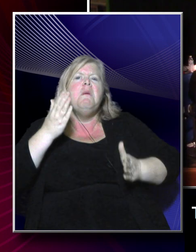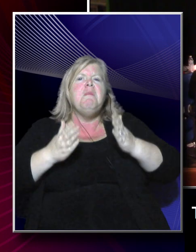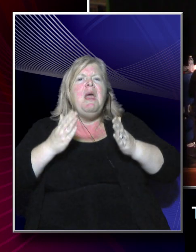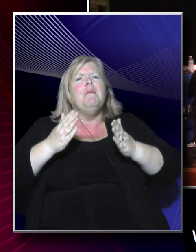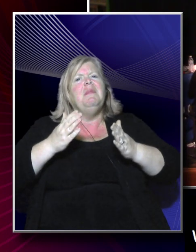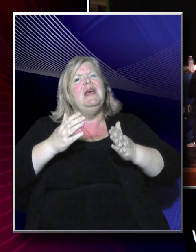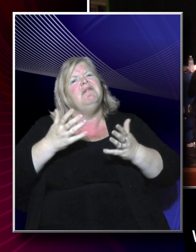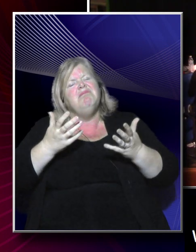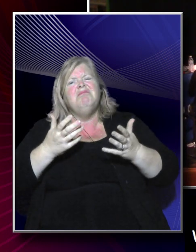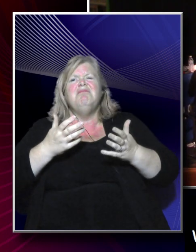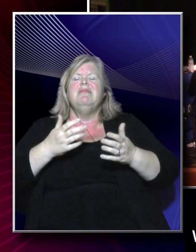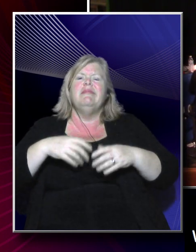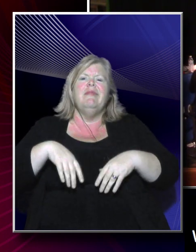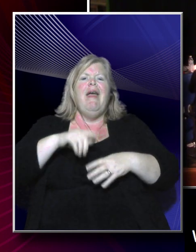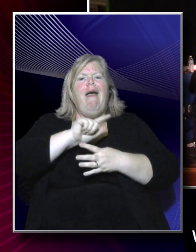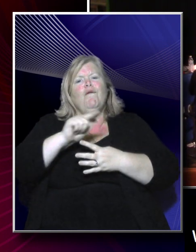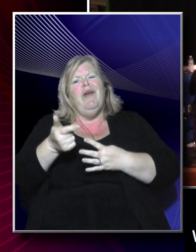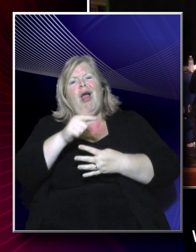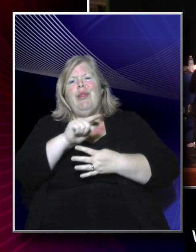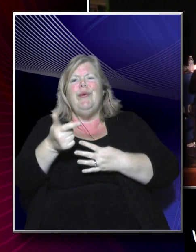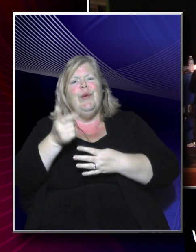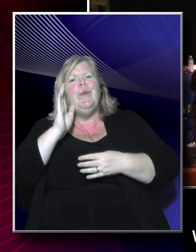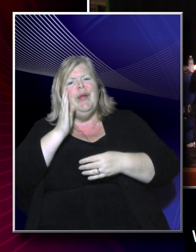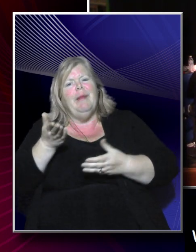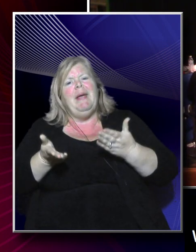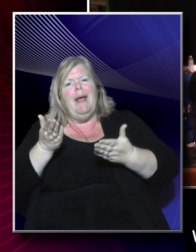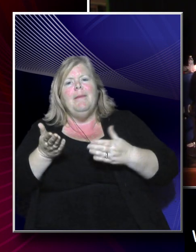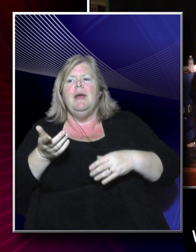other. Yeah, it might.